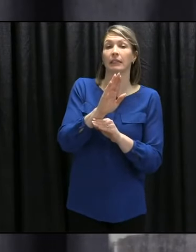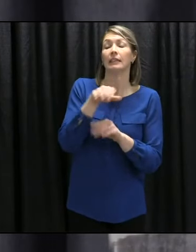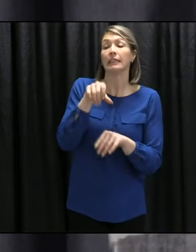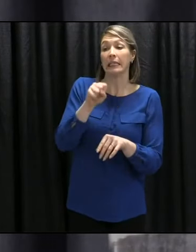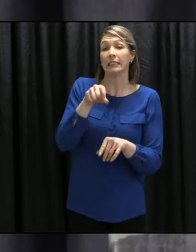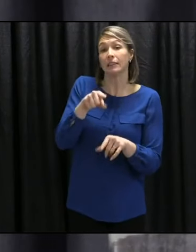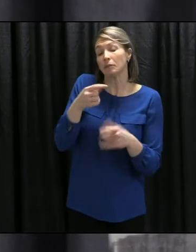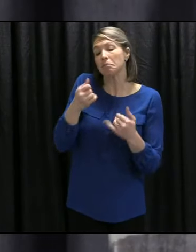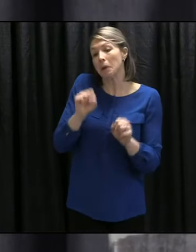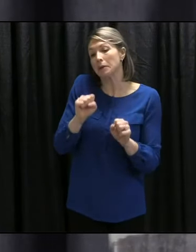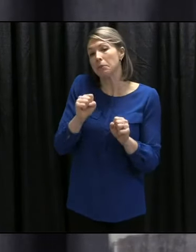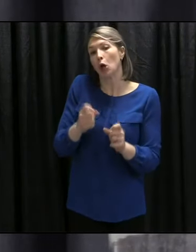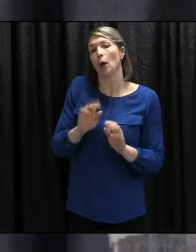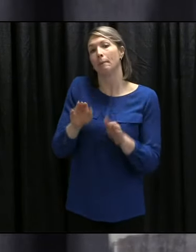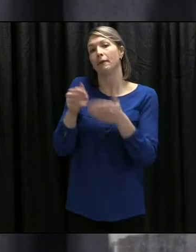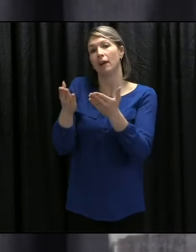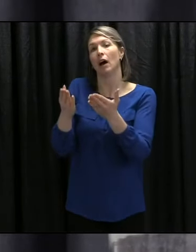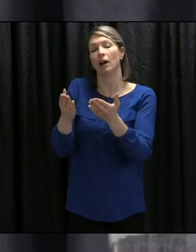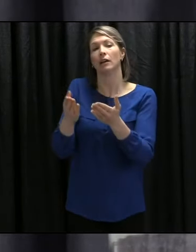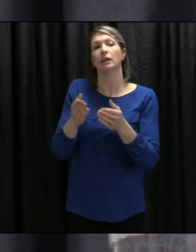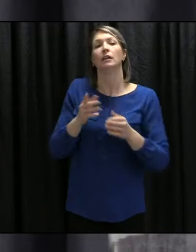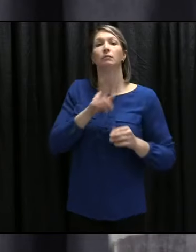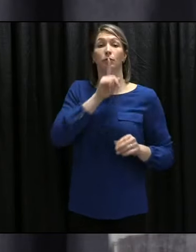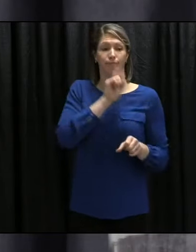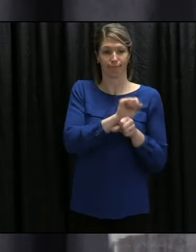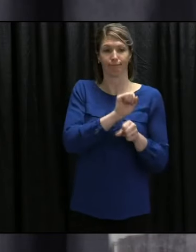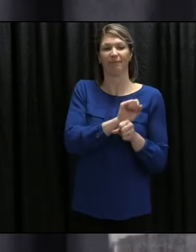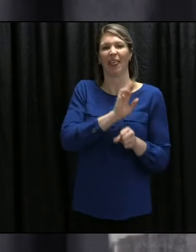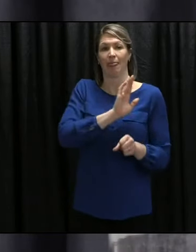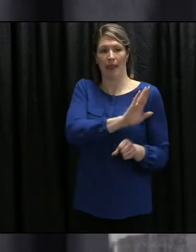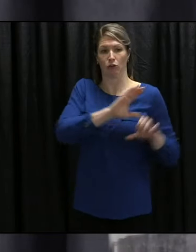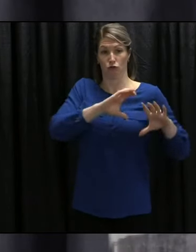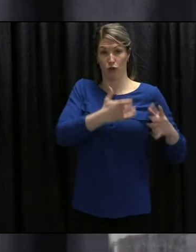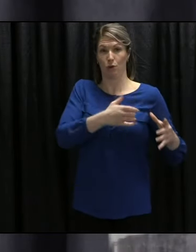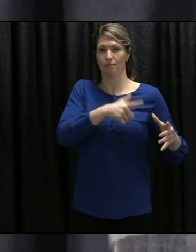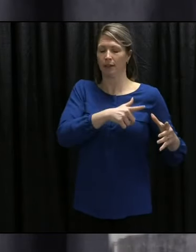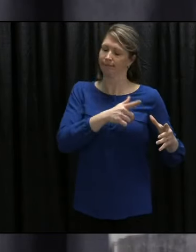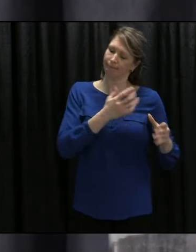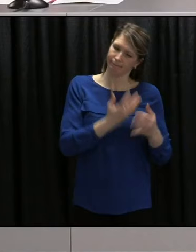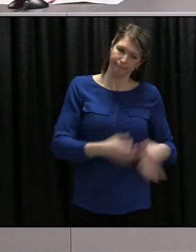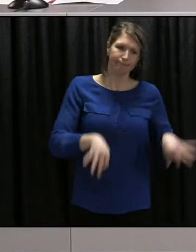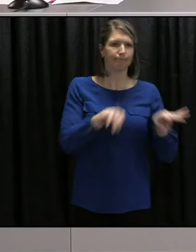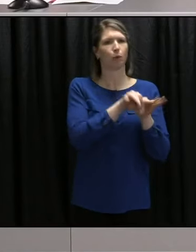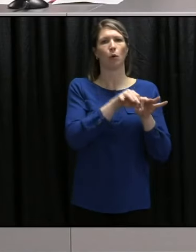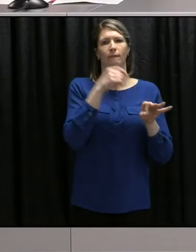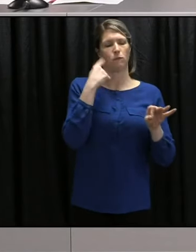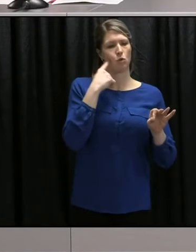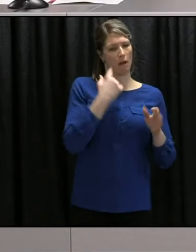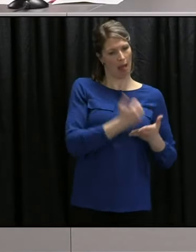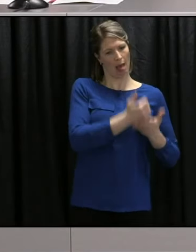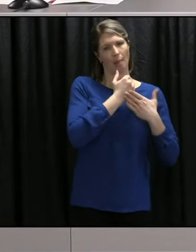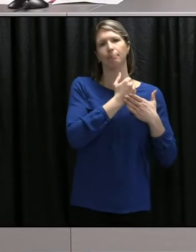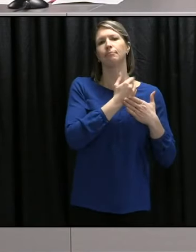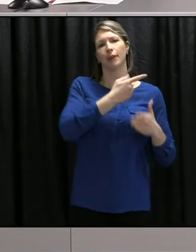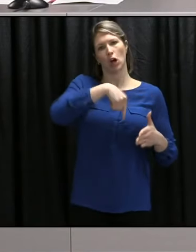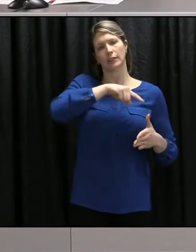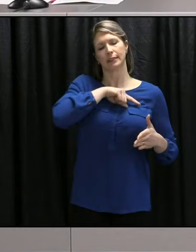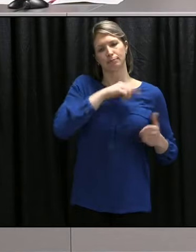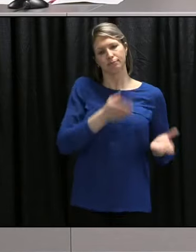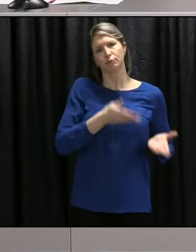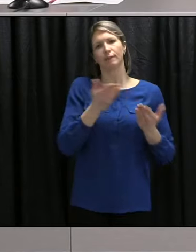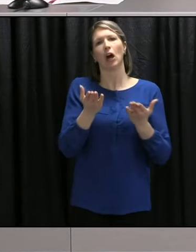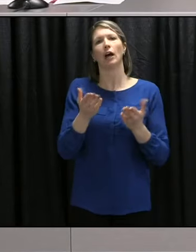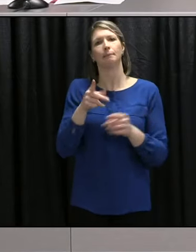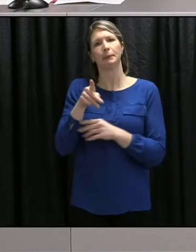and centralized procurement has been key in this. Perfect. Thank you. Our next question is from